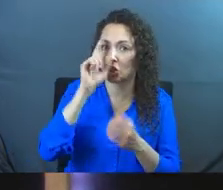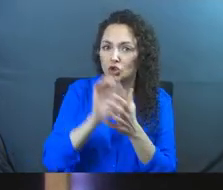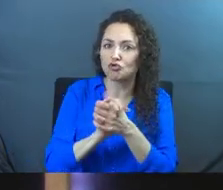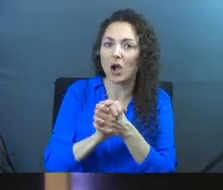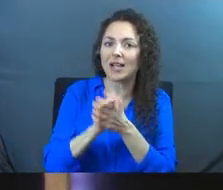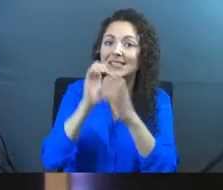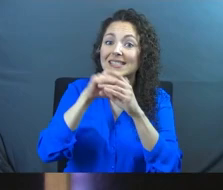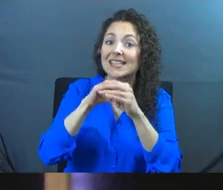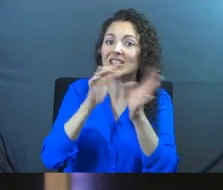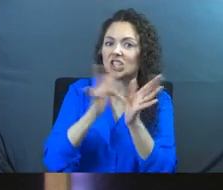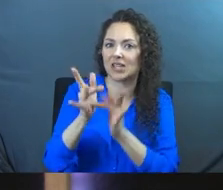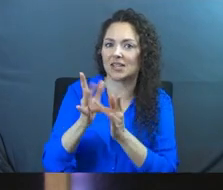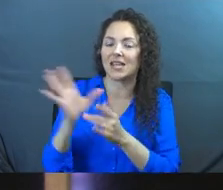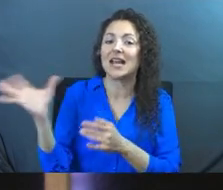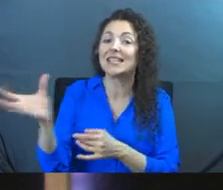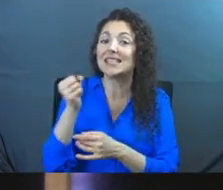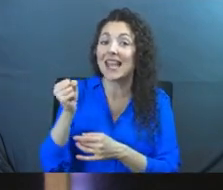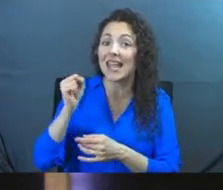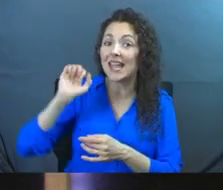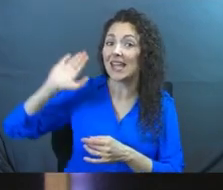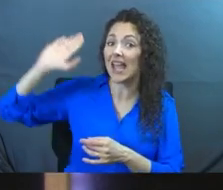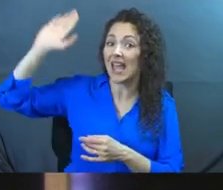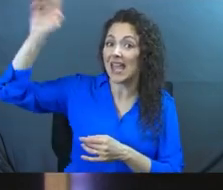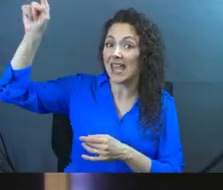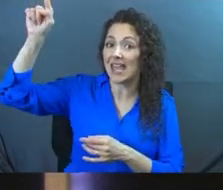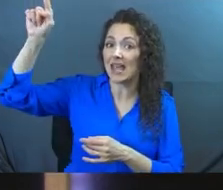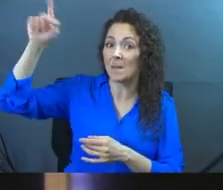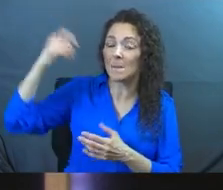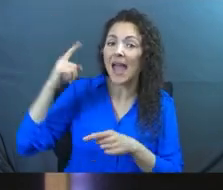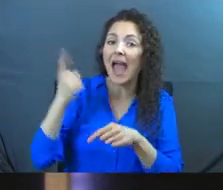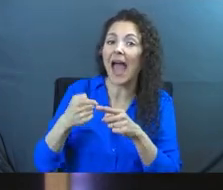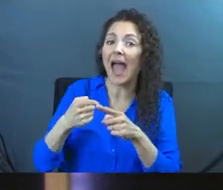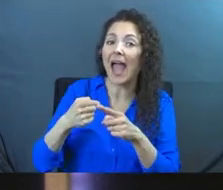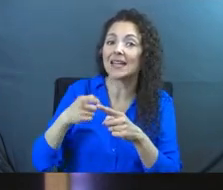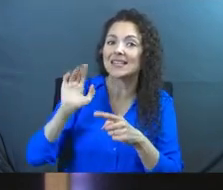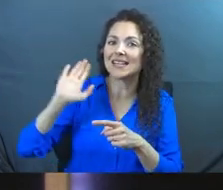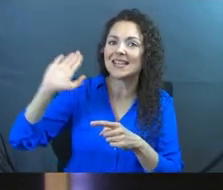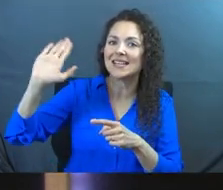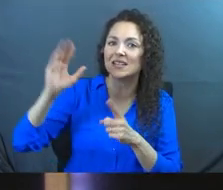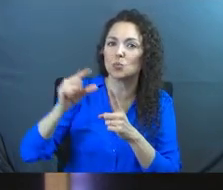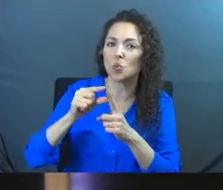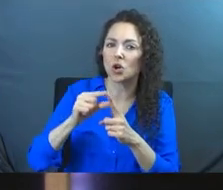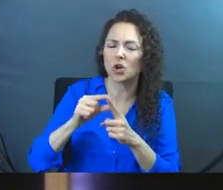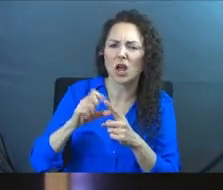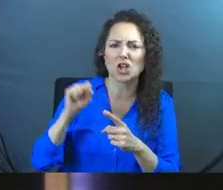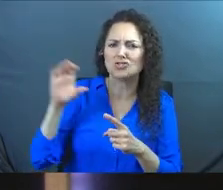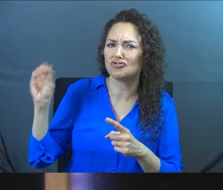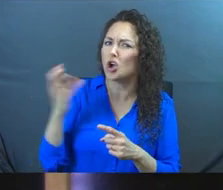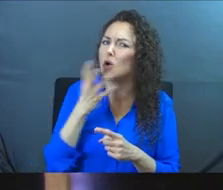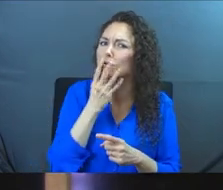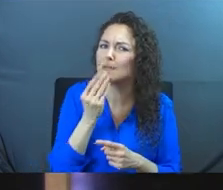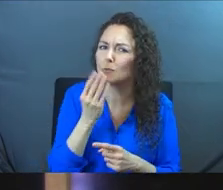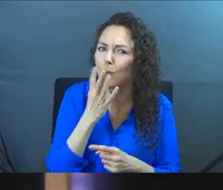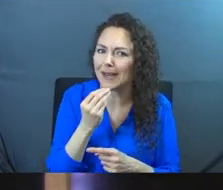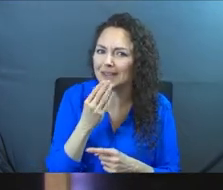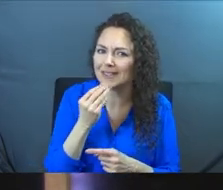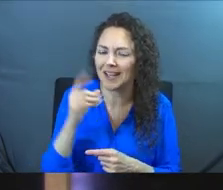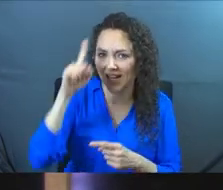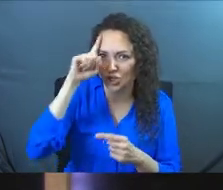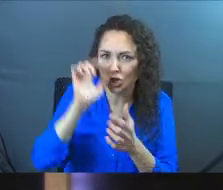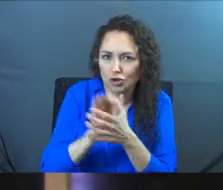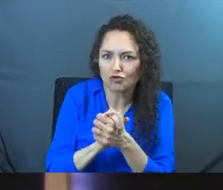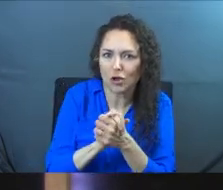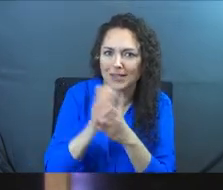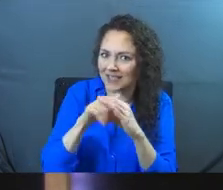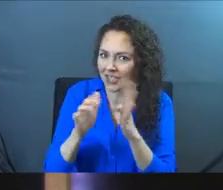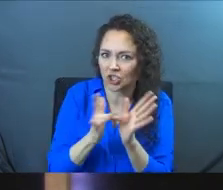him at his word. That's a treasure. It's so sweet to trust in Jesus. To know that everything's going to be okay and I can